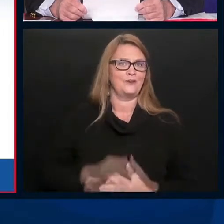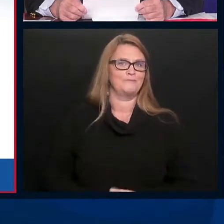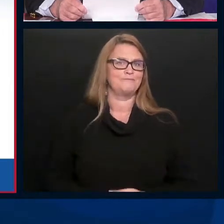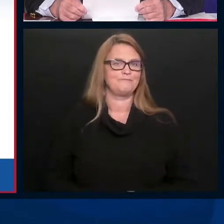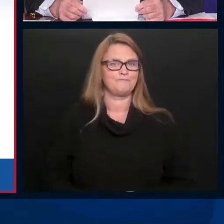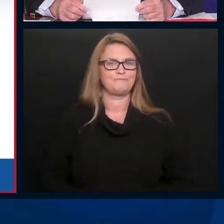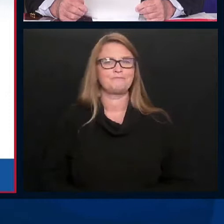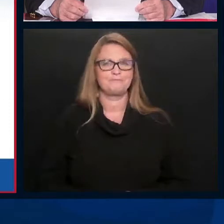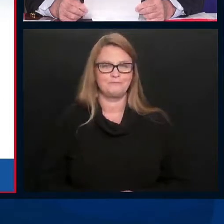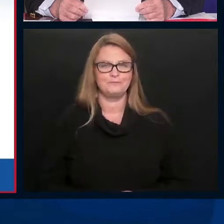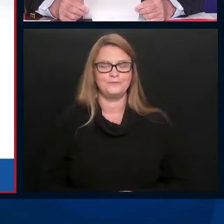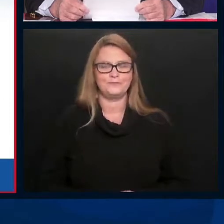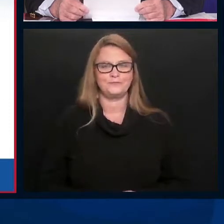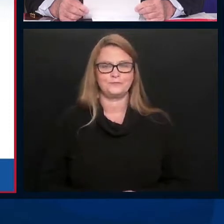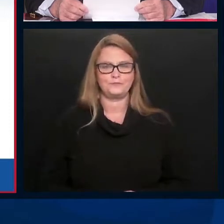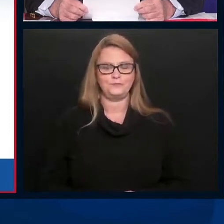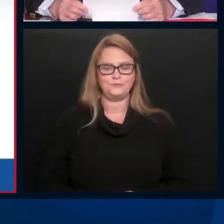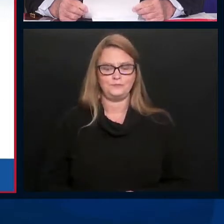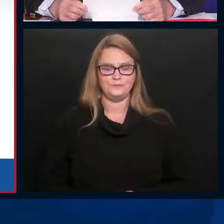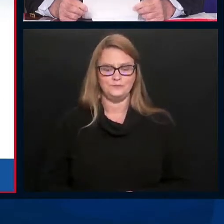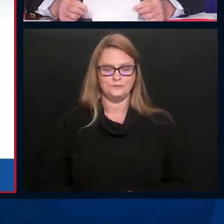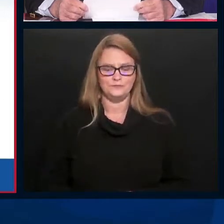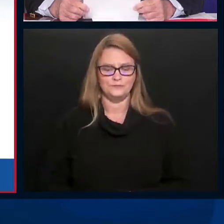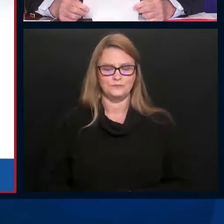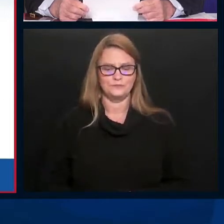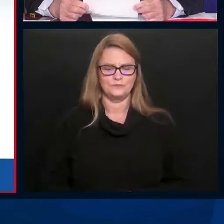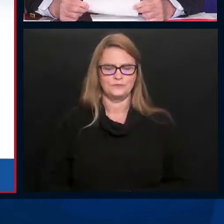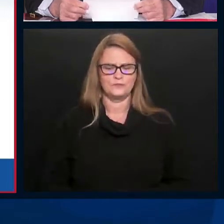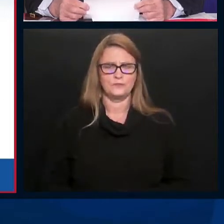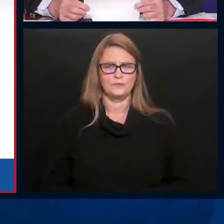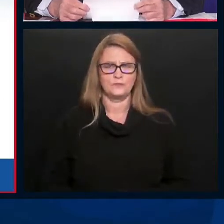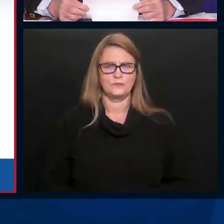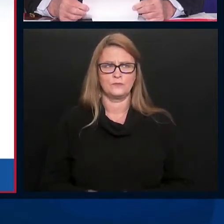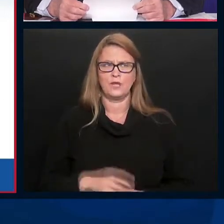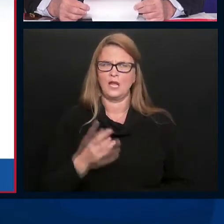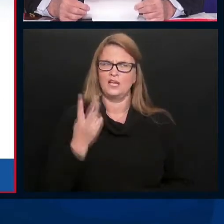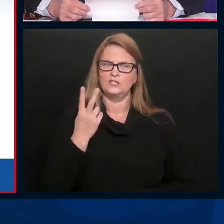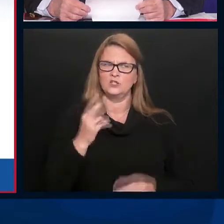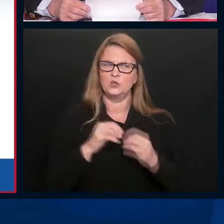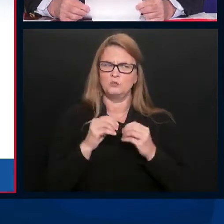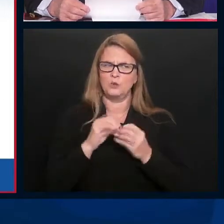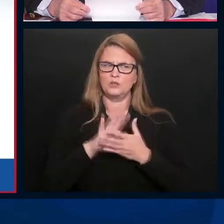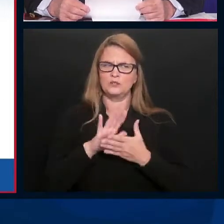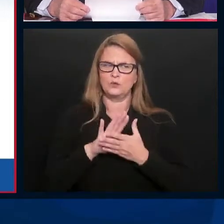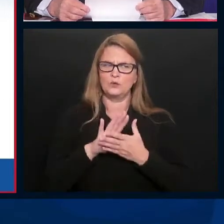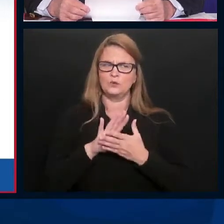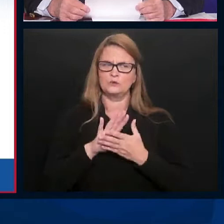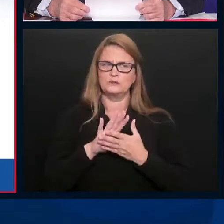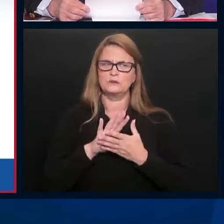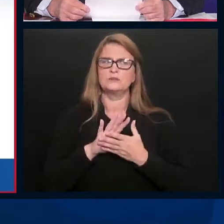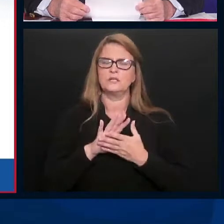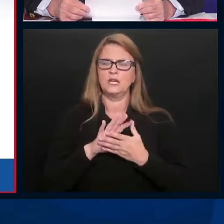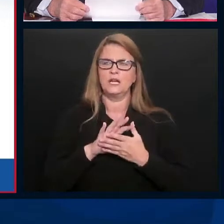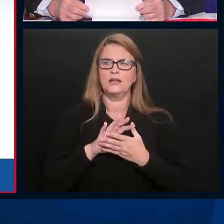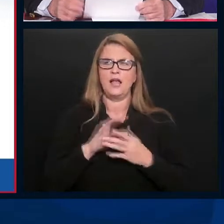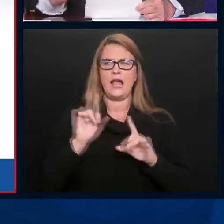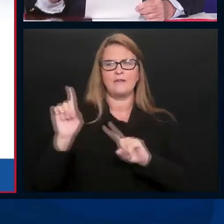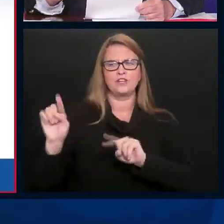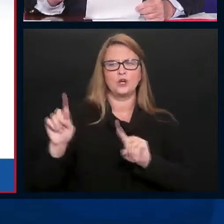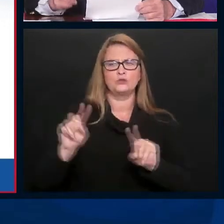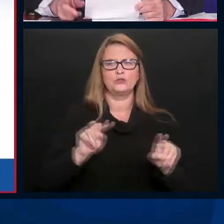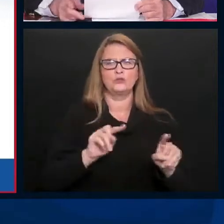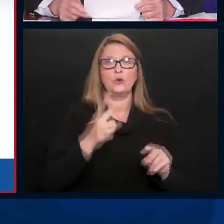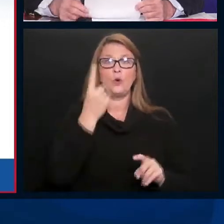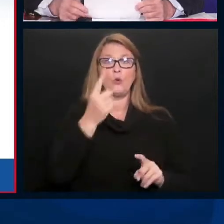away, there's 2 more schools in there. Yeah, there's 2 more schools that we've got to go to, 1